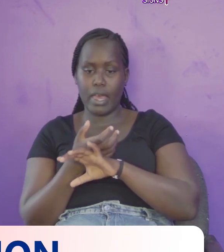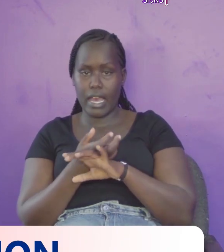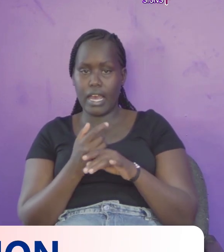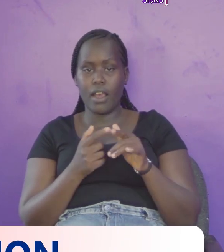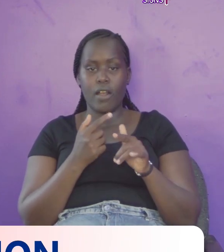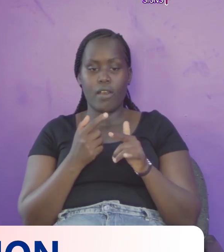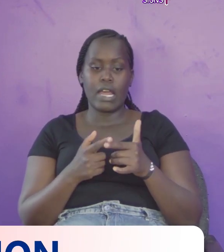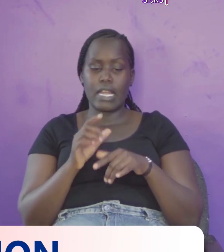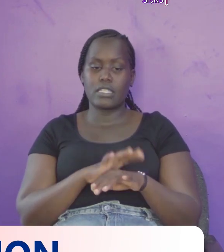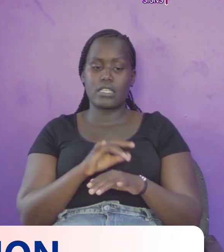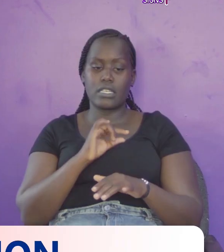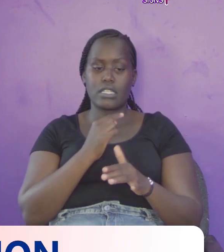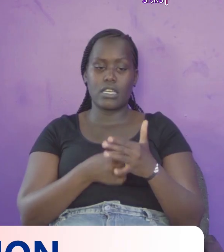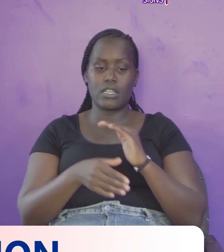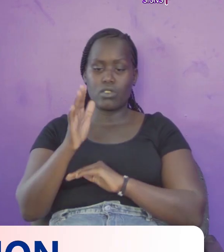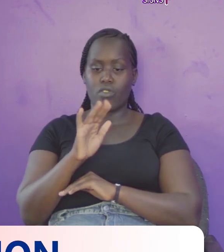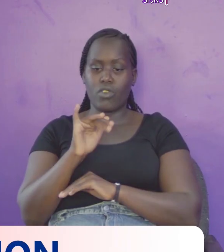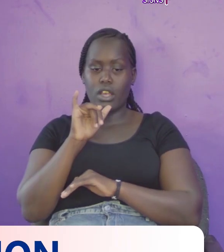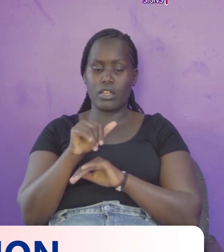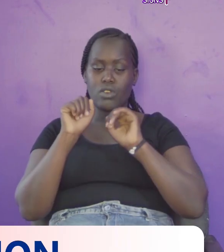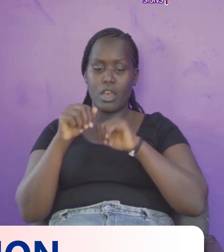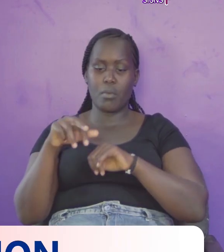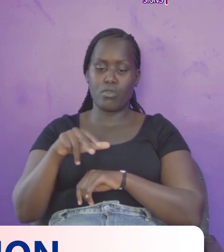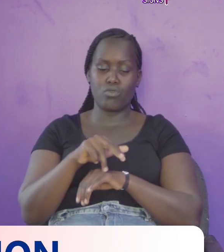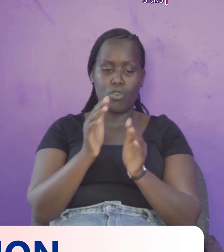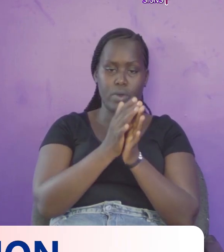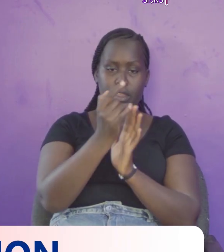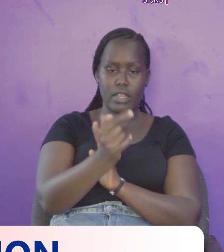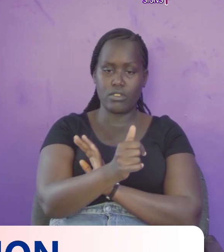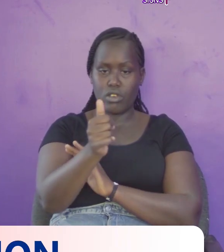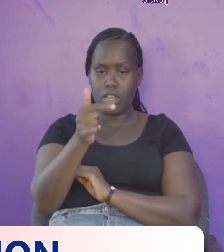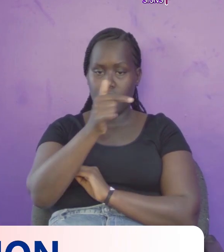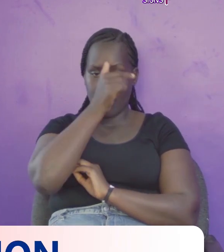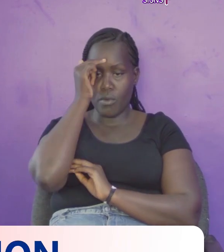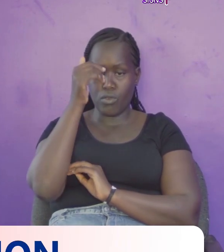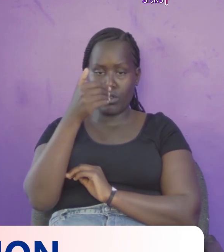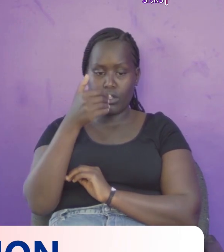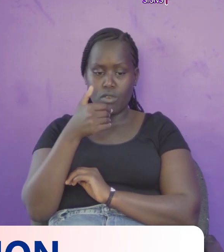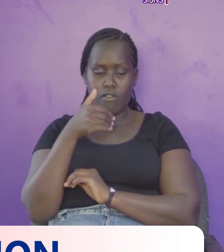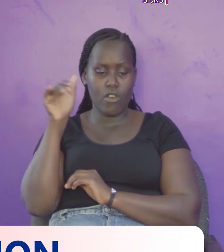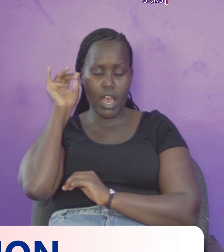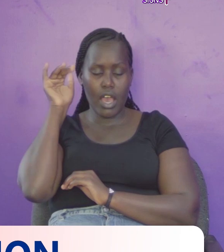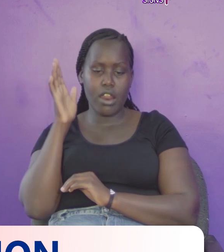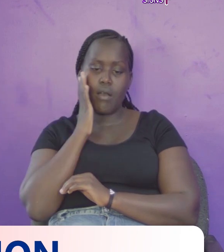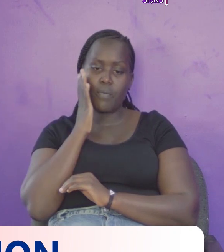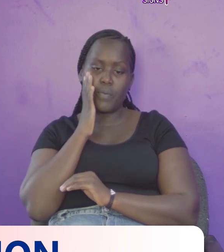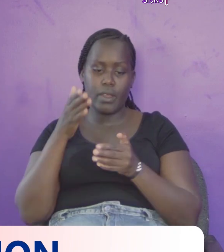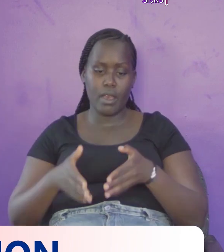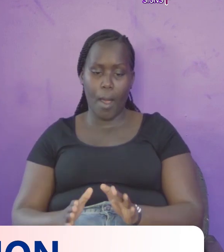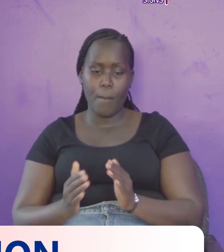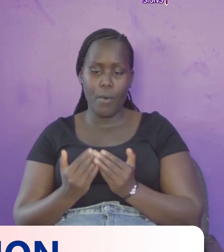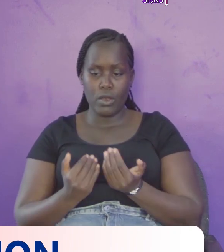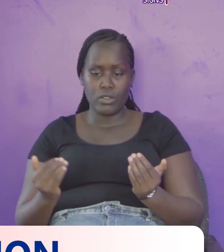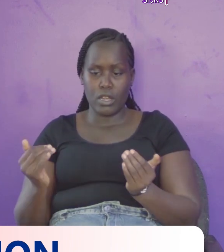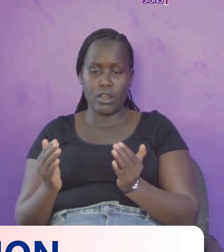the grace of God so that we are able to walk with one another. Yeah. Yes, because we have had mothers, sometimes unapata amezaa mtoto